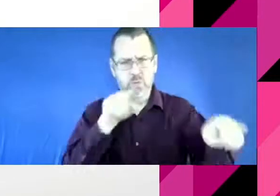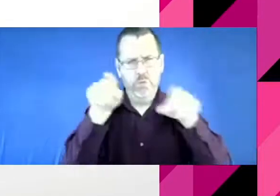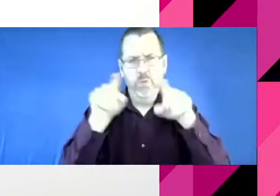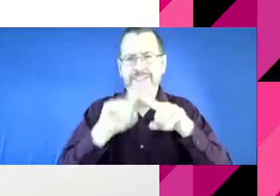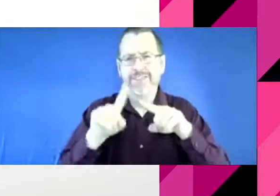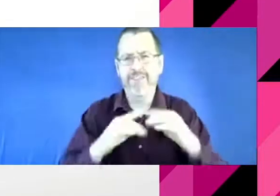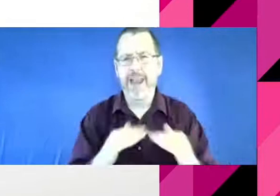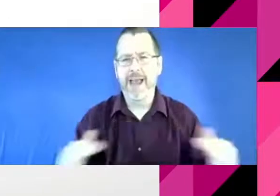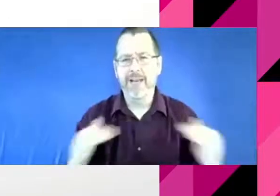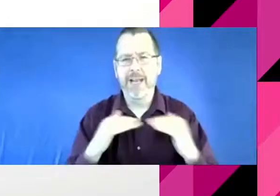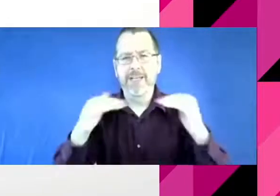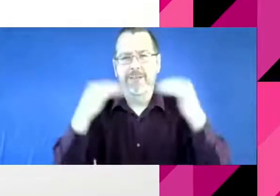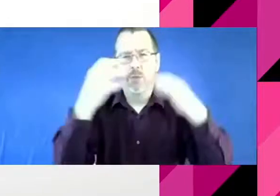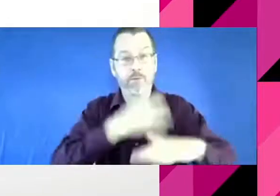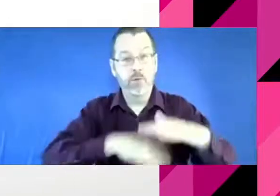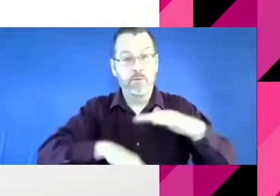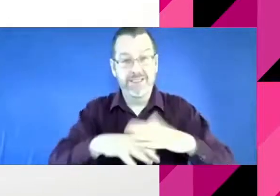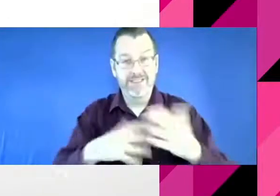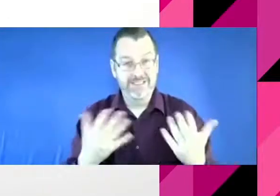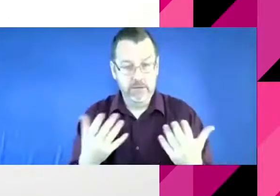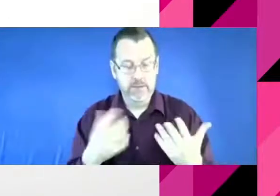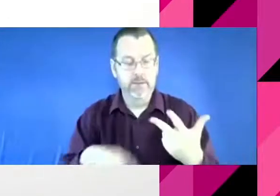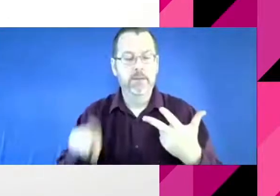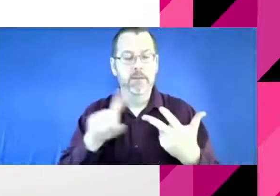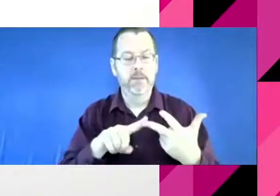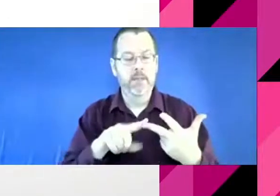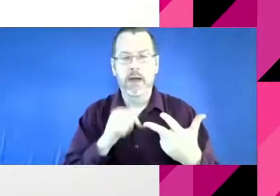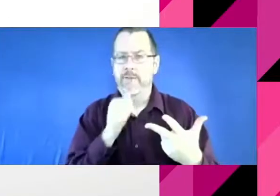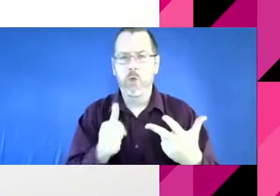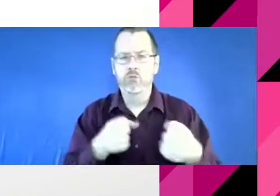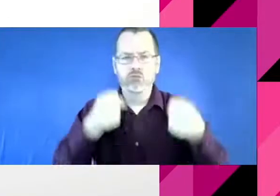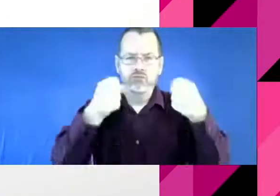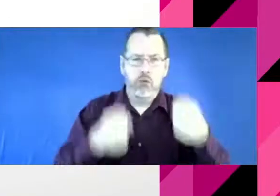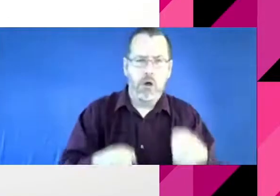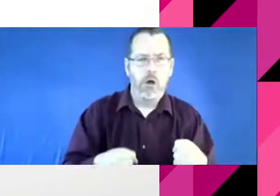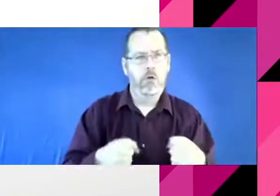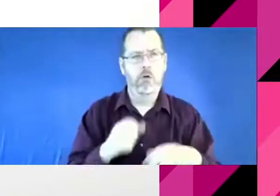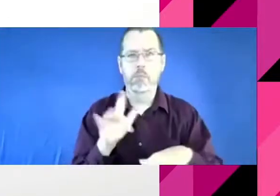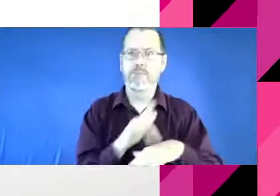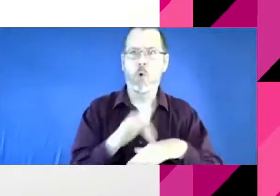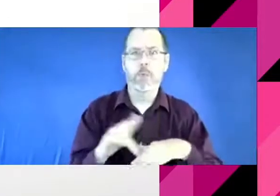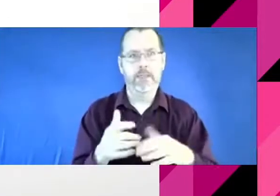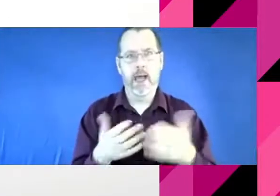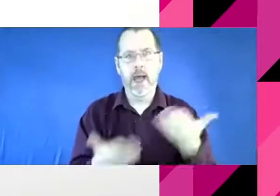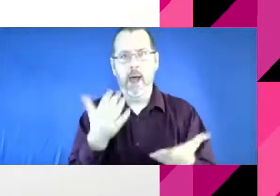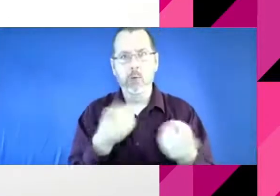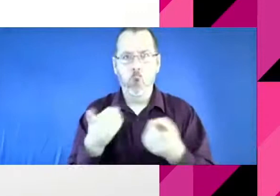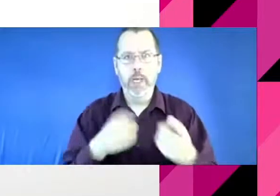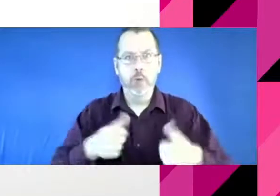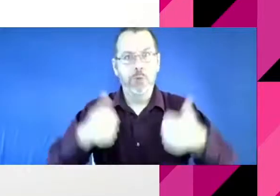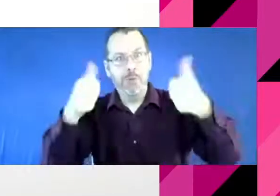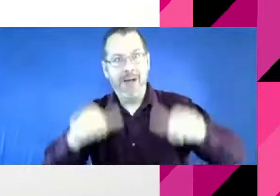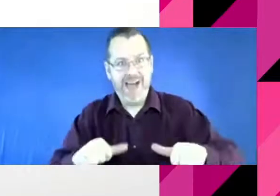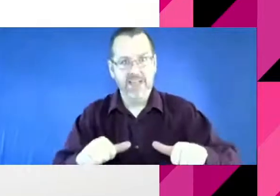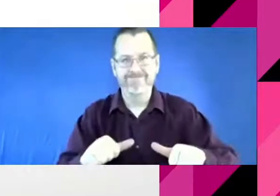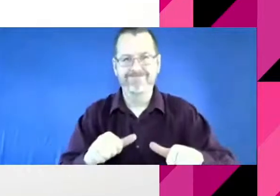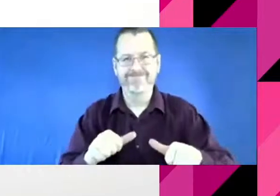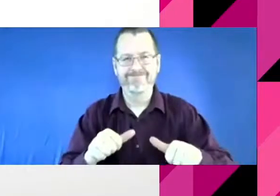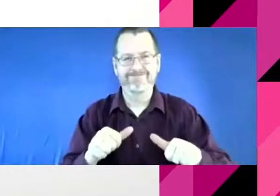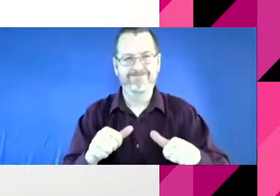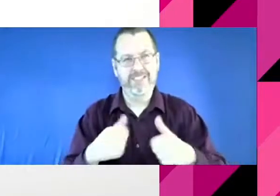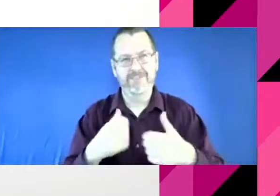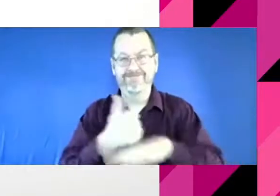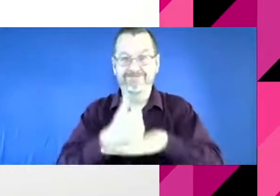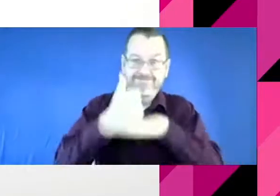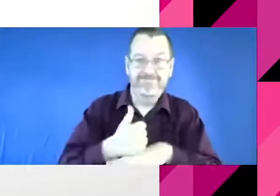governments, and the absence of a strong formalised performance reporting framework to measure progress. Of particular concern for